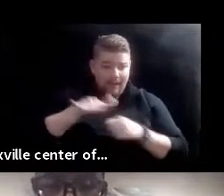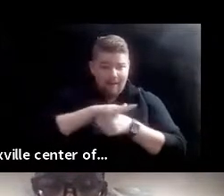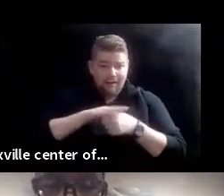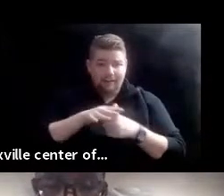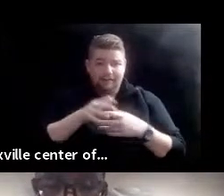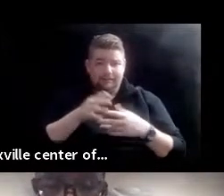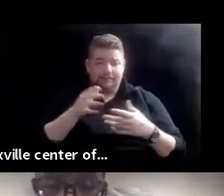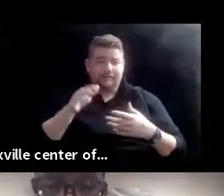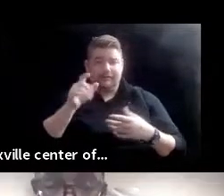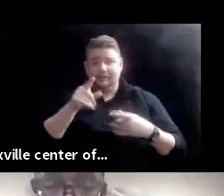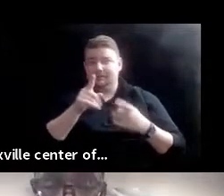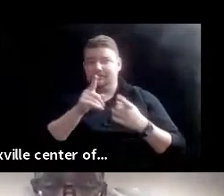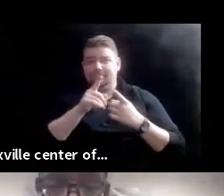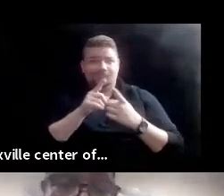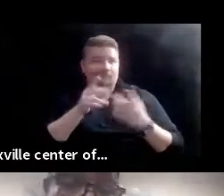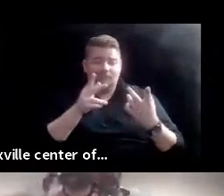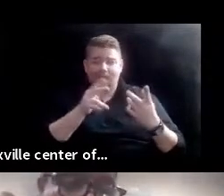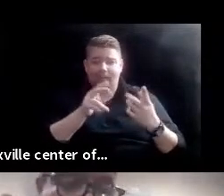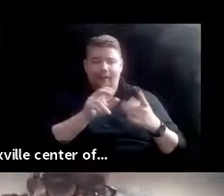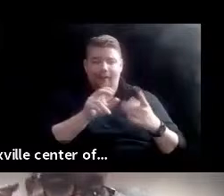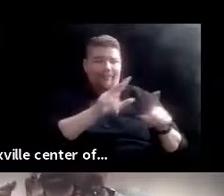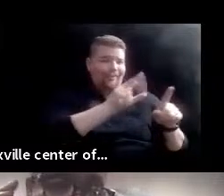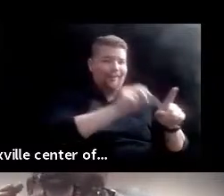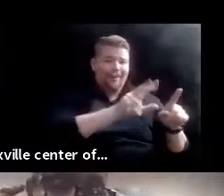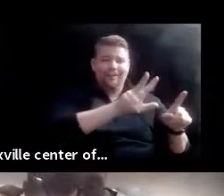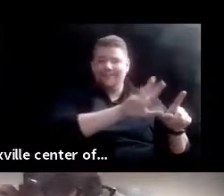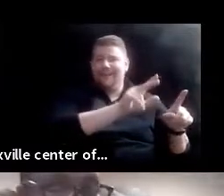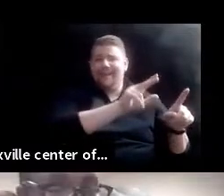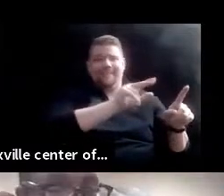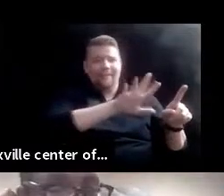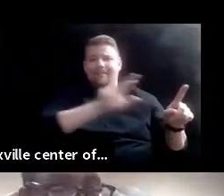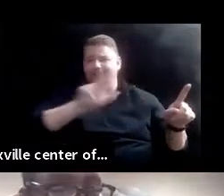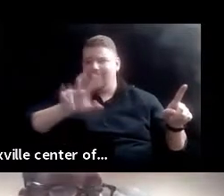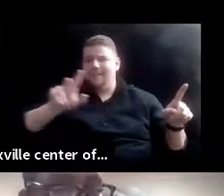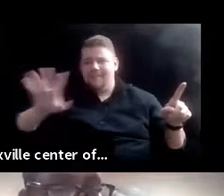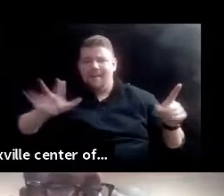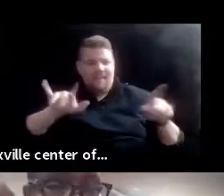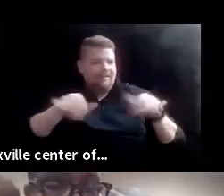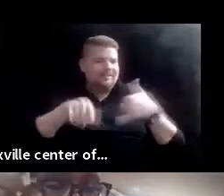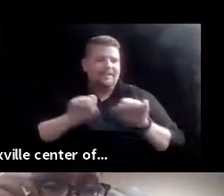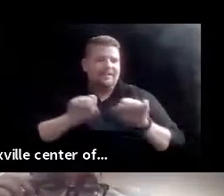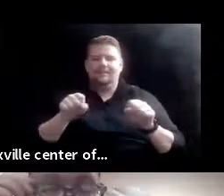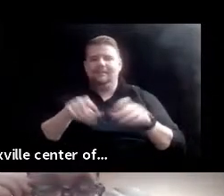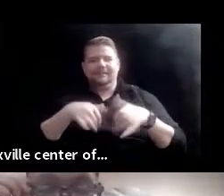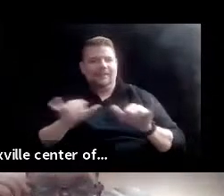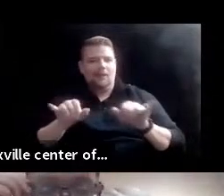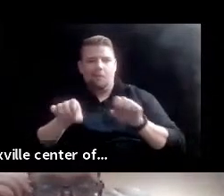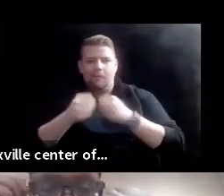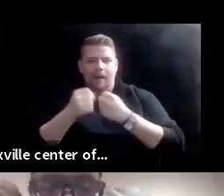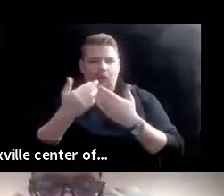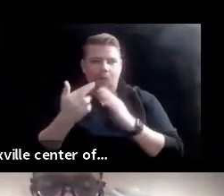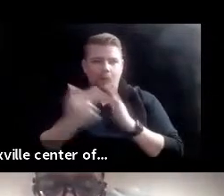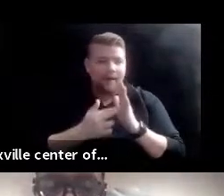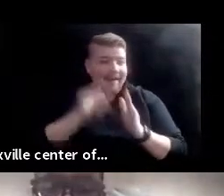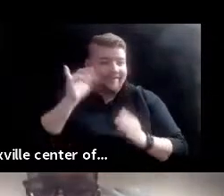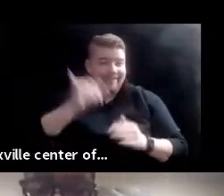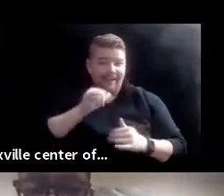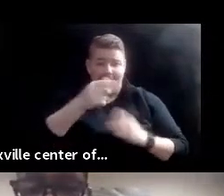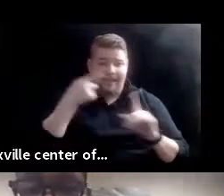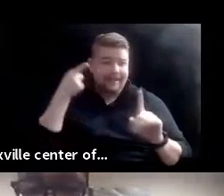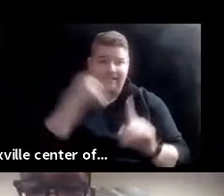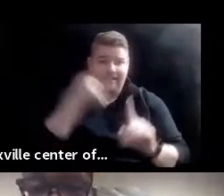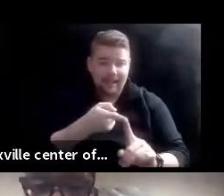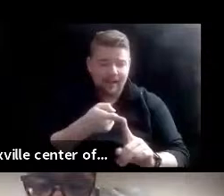spread out roughly every 35 feet or so, and it would violate the rule. That's not your intent, I don't think. So I want to be